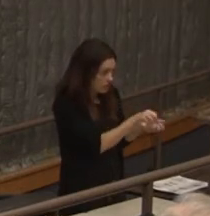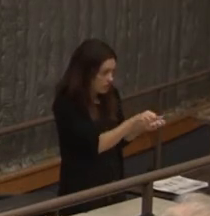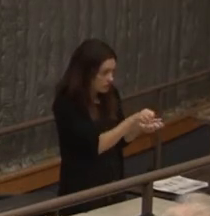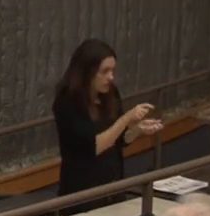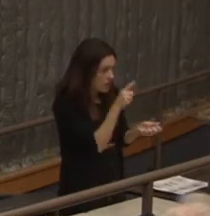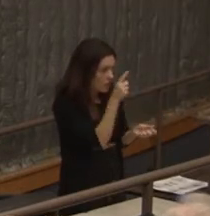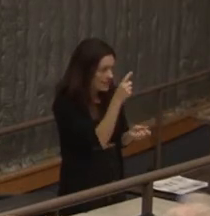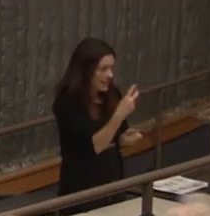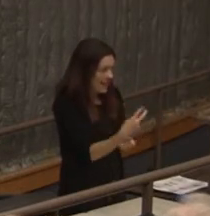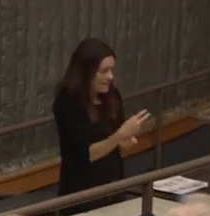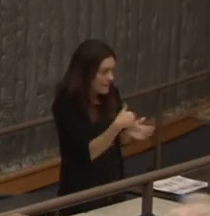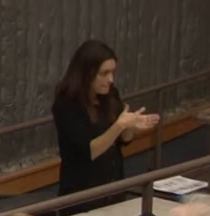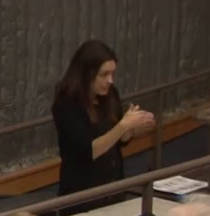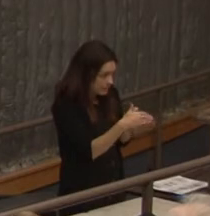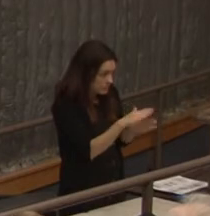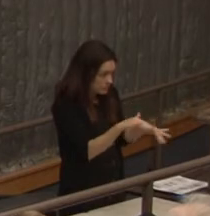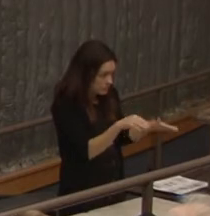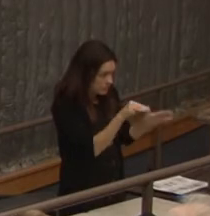them.